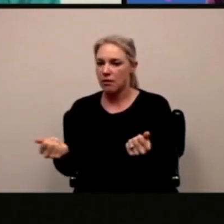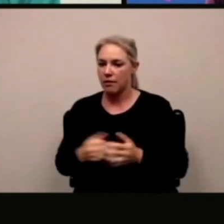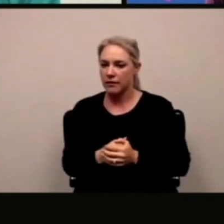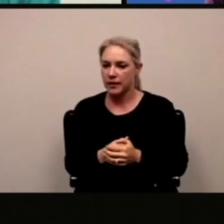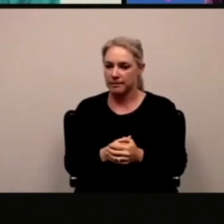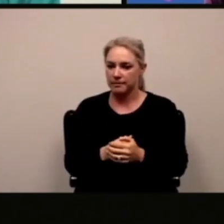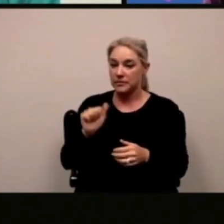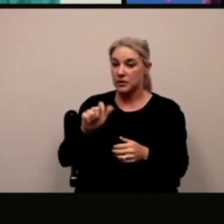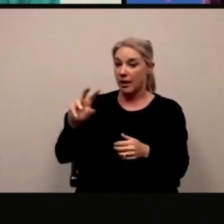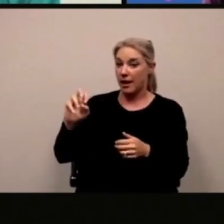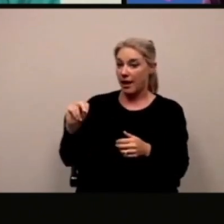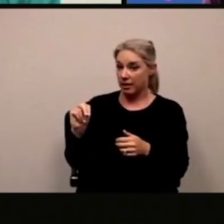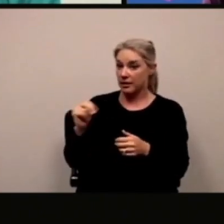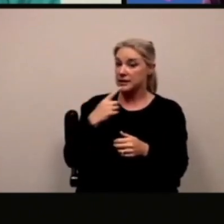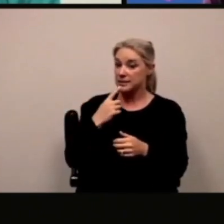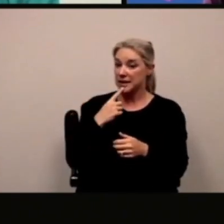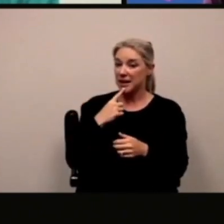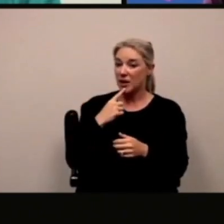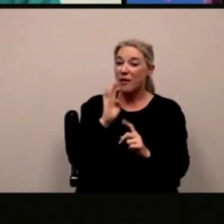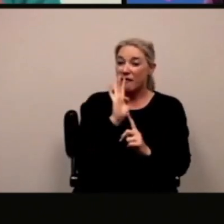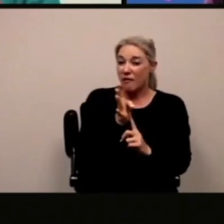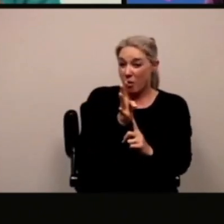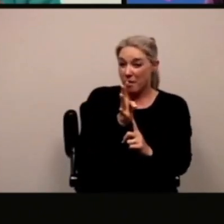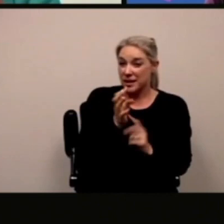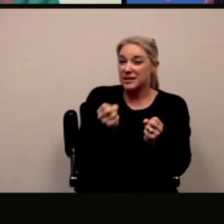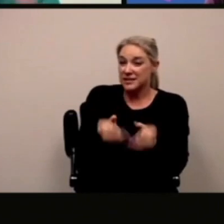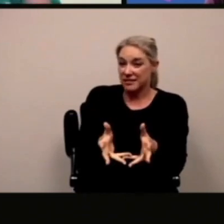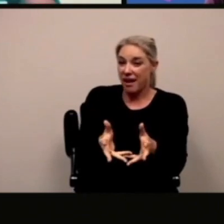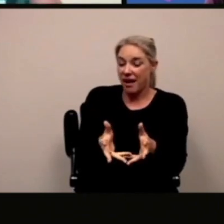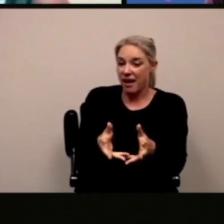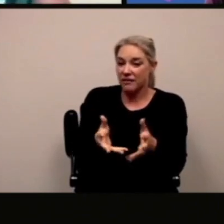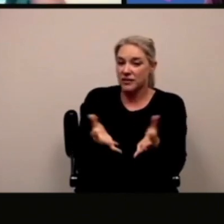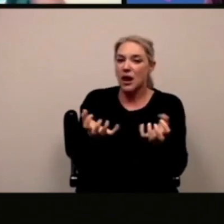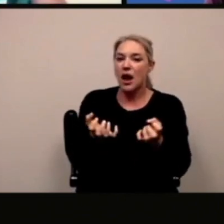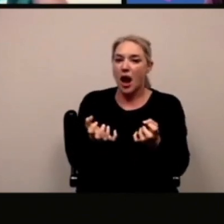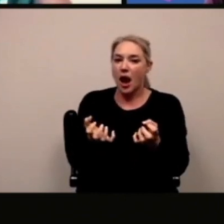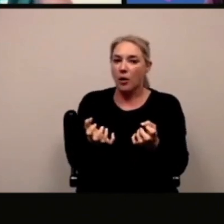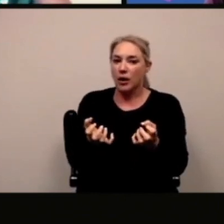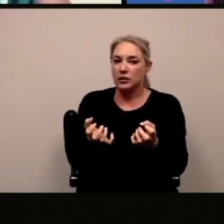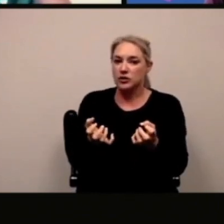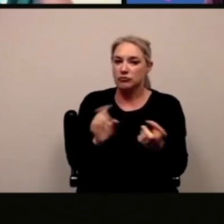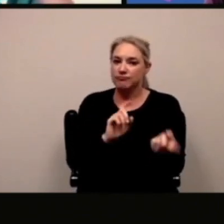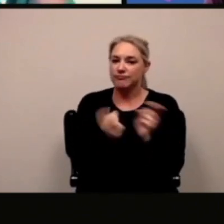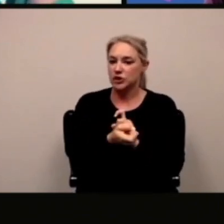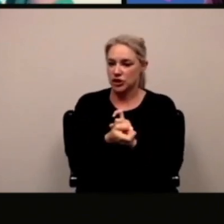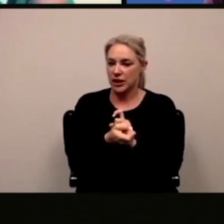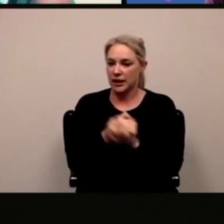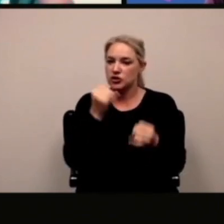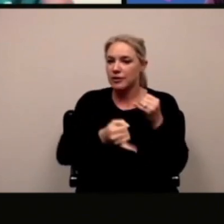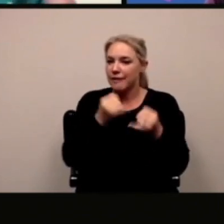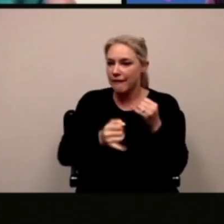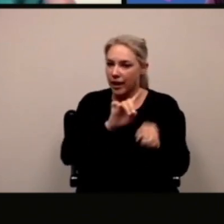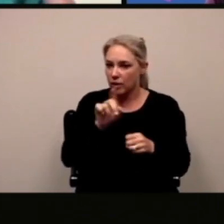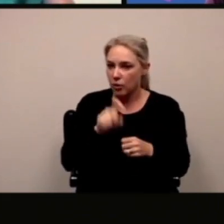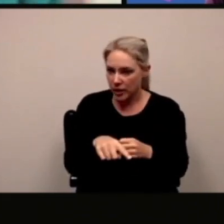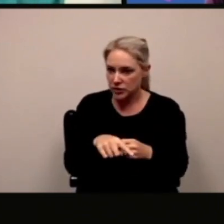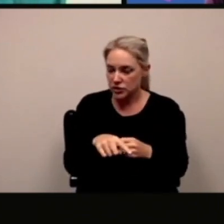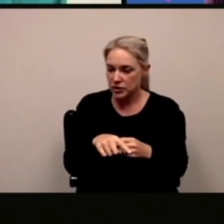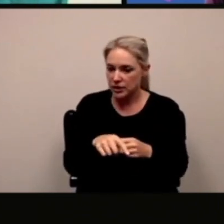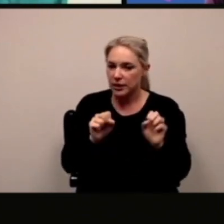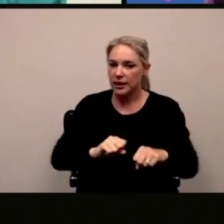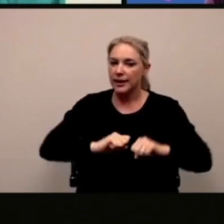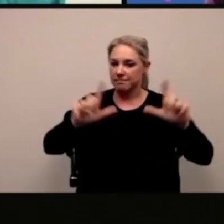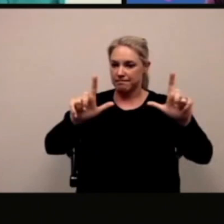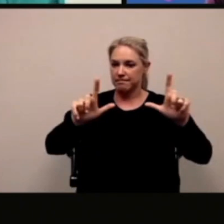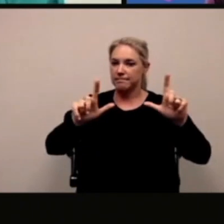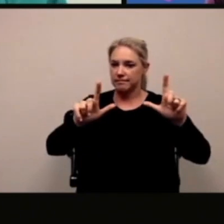4 minutes left, I want to just go ahead on and pivot to like the final question that I was going to ask, and I guess I can put us up on the screen for